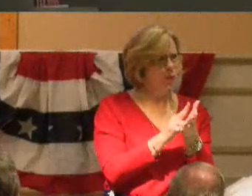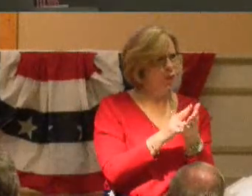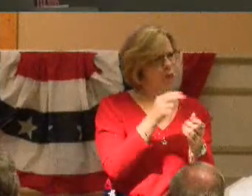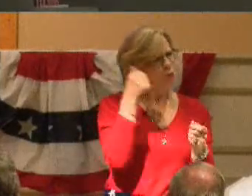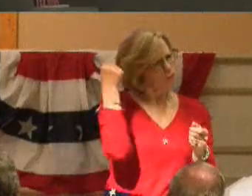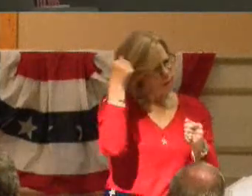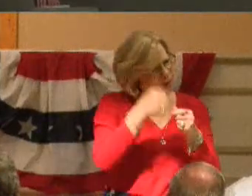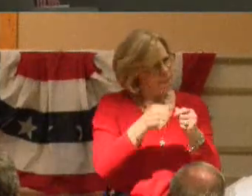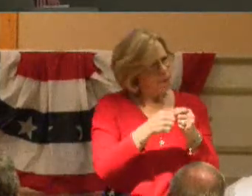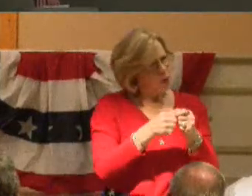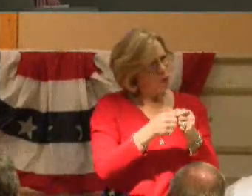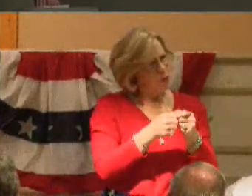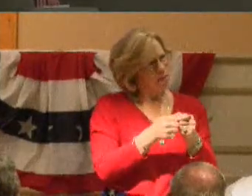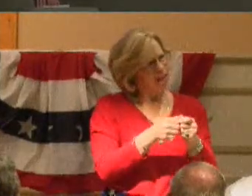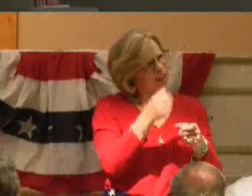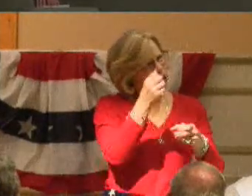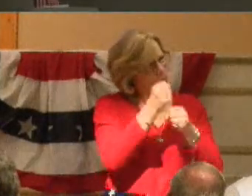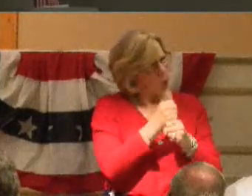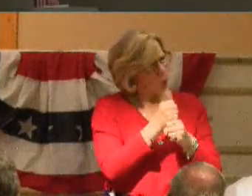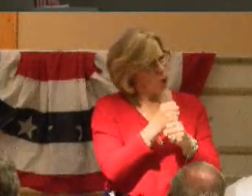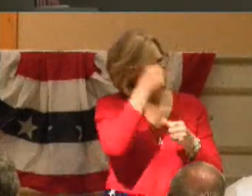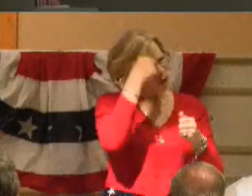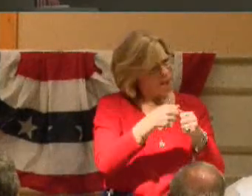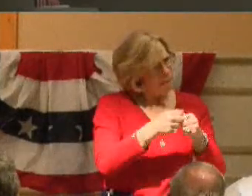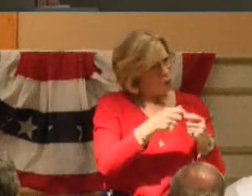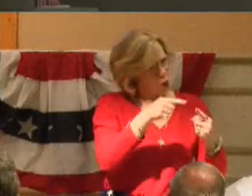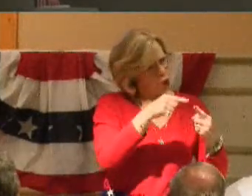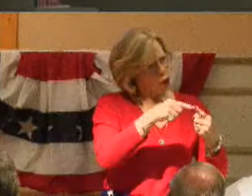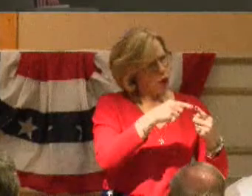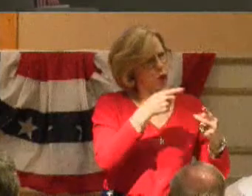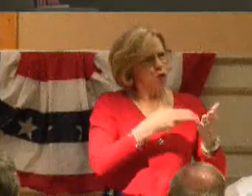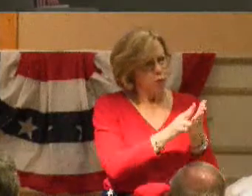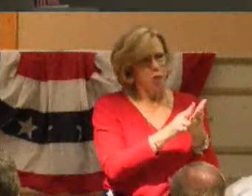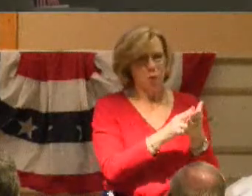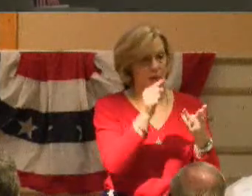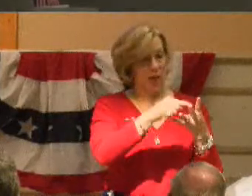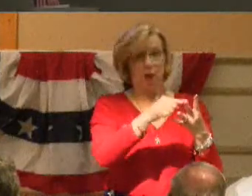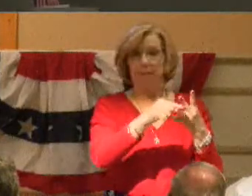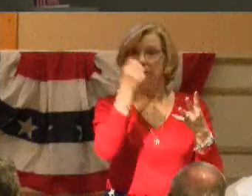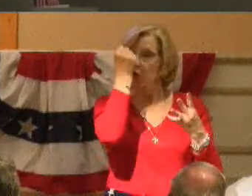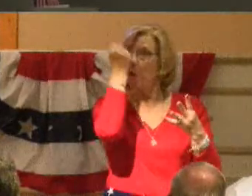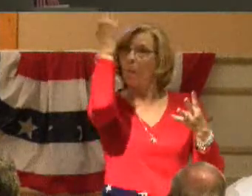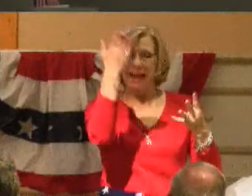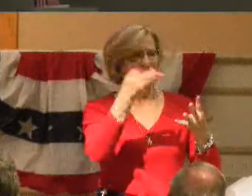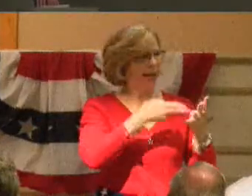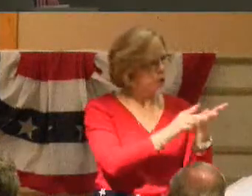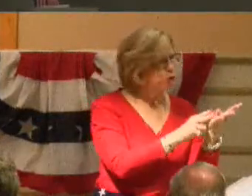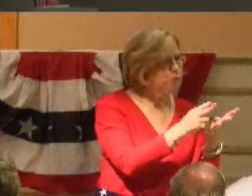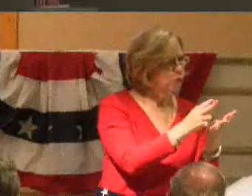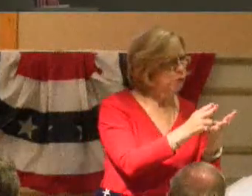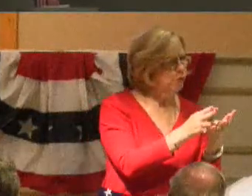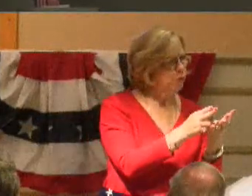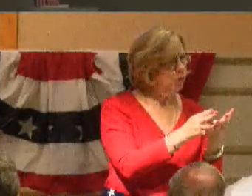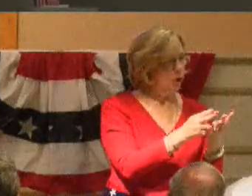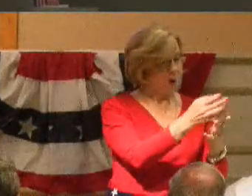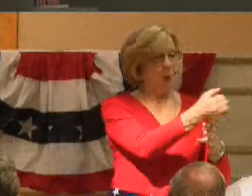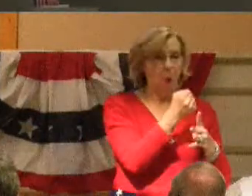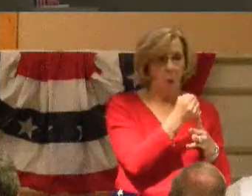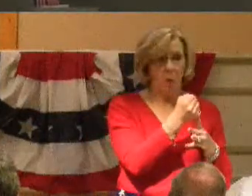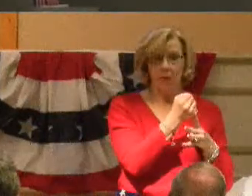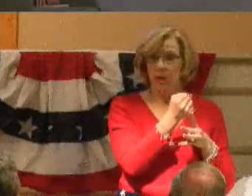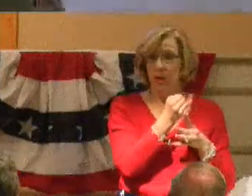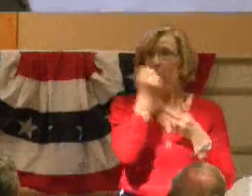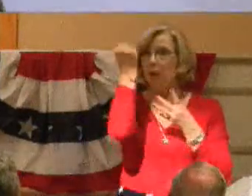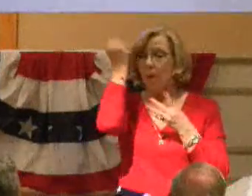must hold unto the truth. And number two, it teaches us that we must obey the truth. We must hold to the truth. We